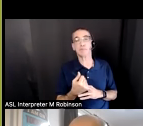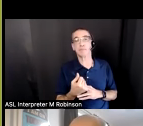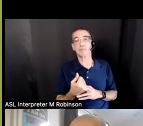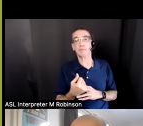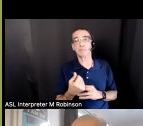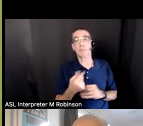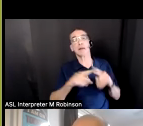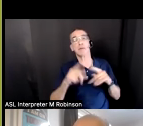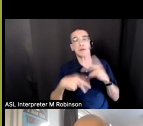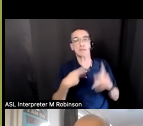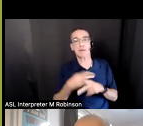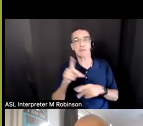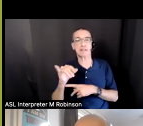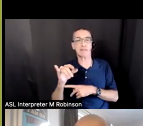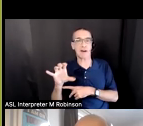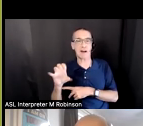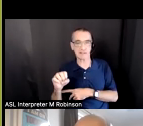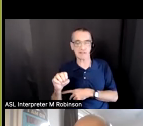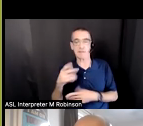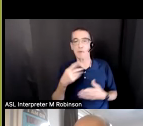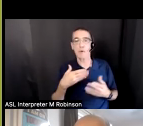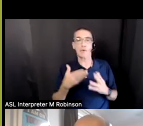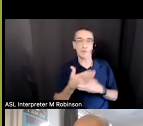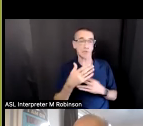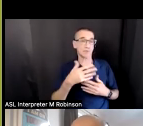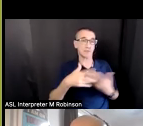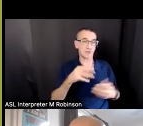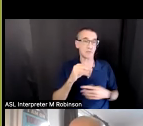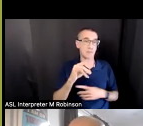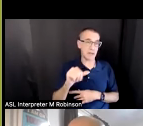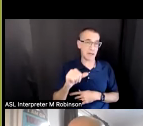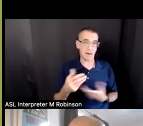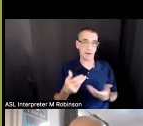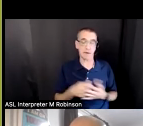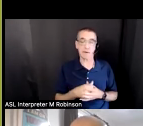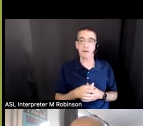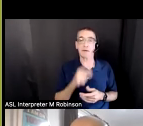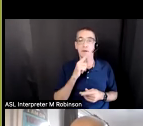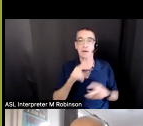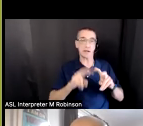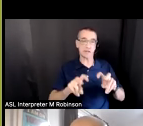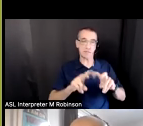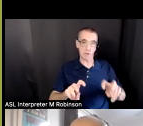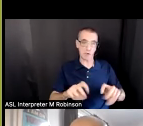types of devices. It might only be over social media. And so, exploring